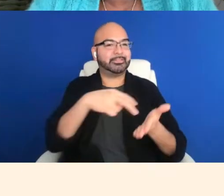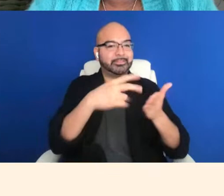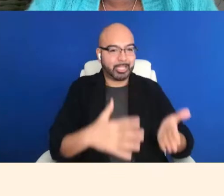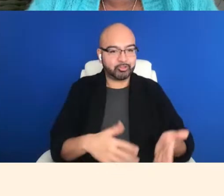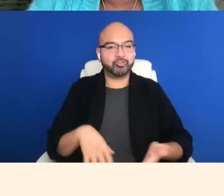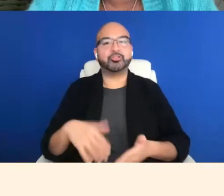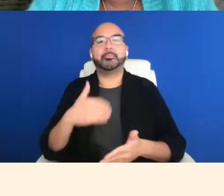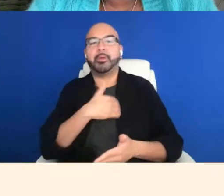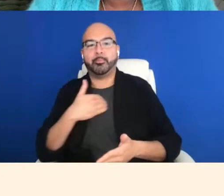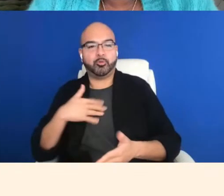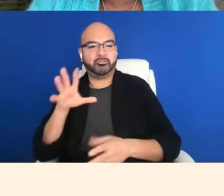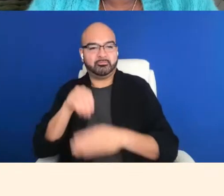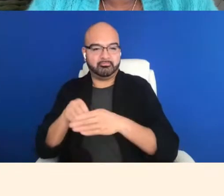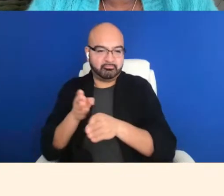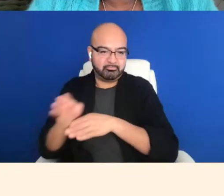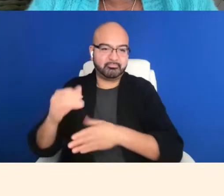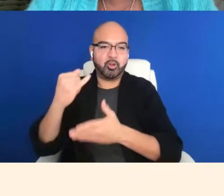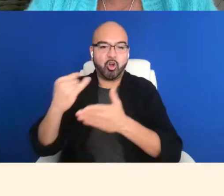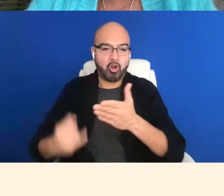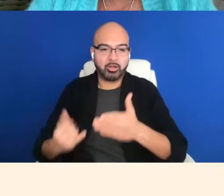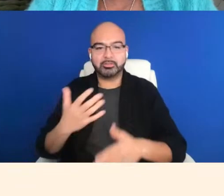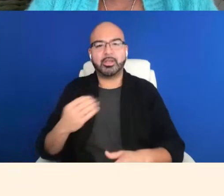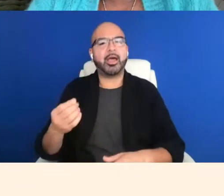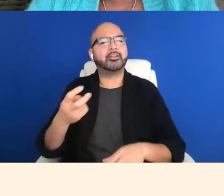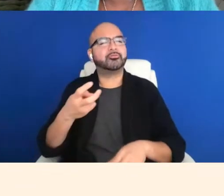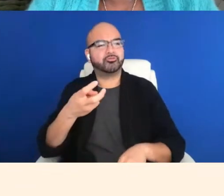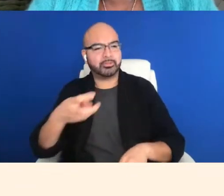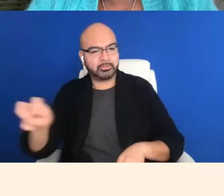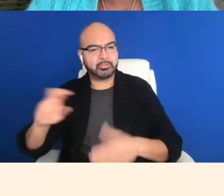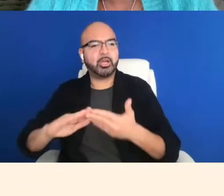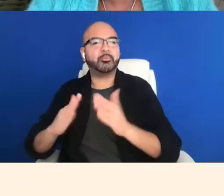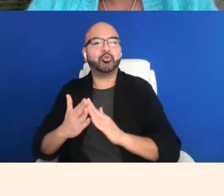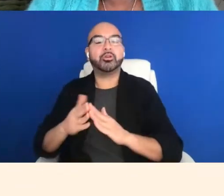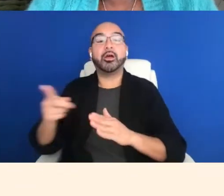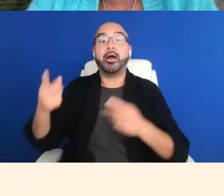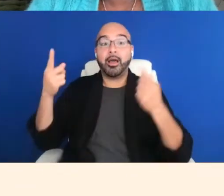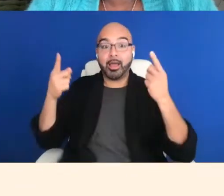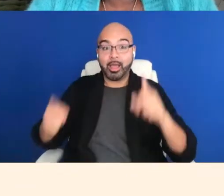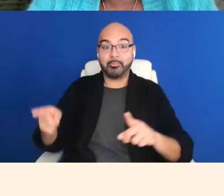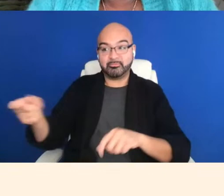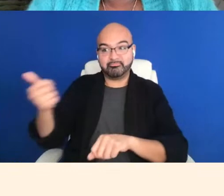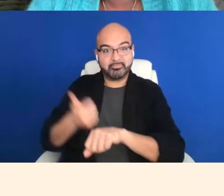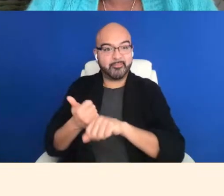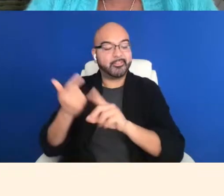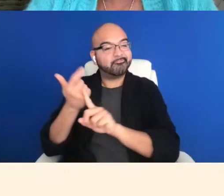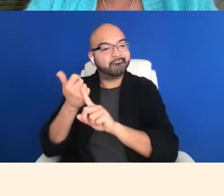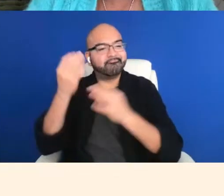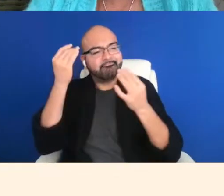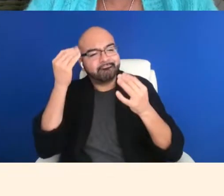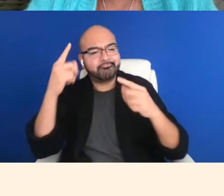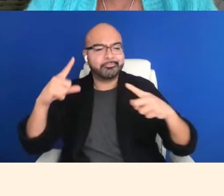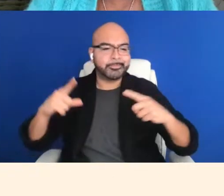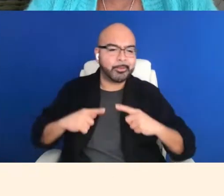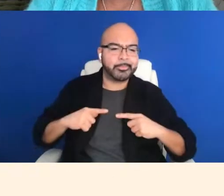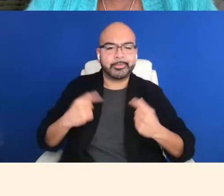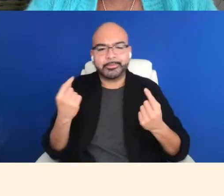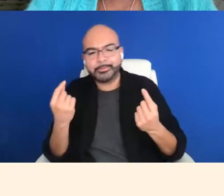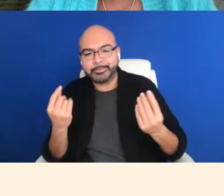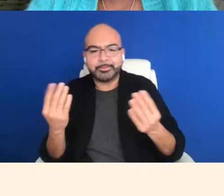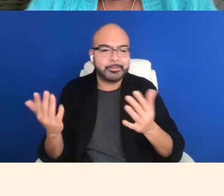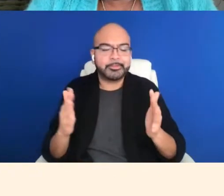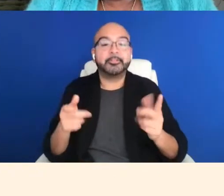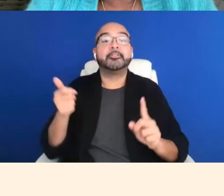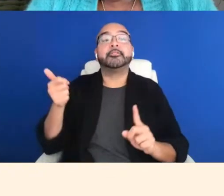the arts and just transition community, when it was time for Carolyn to start thinking about retiring,